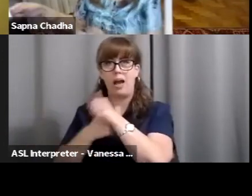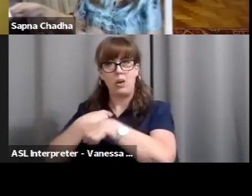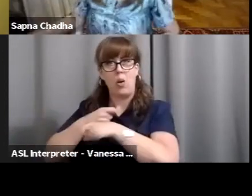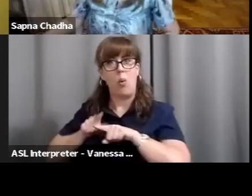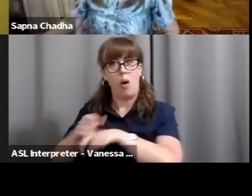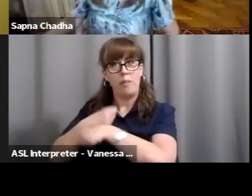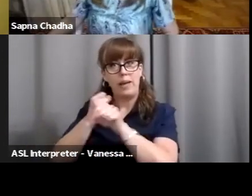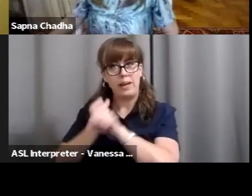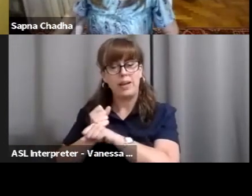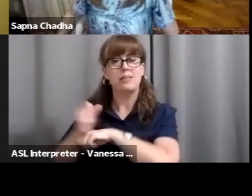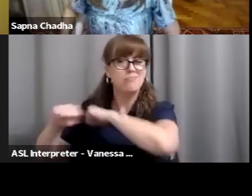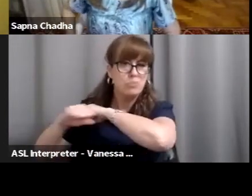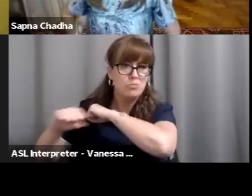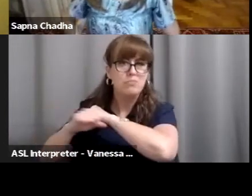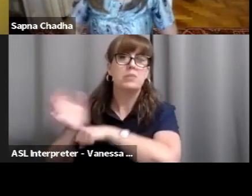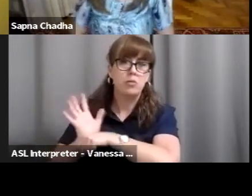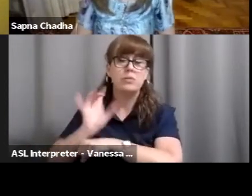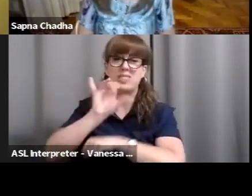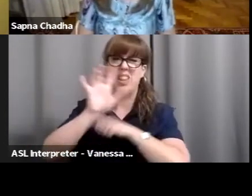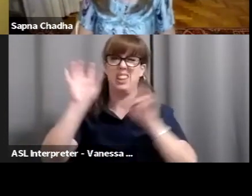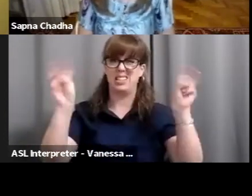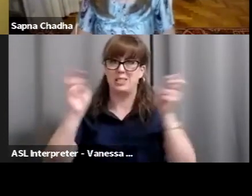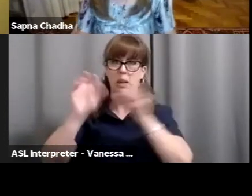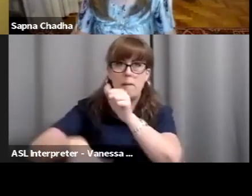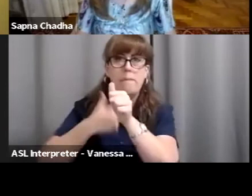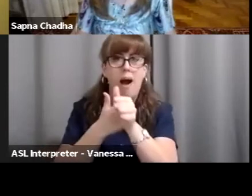for us, behind the camera. And